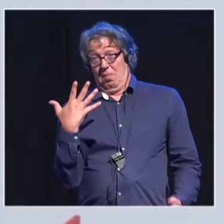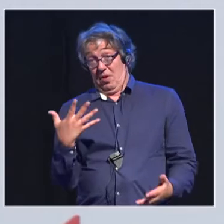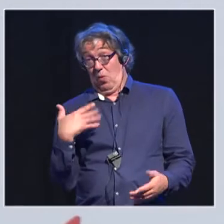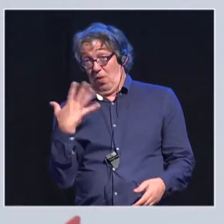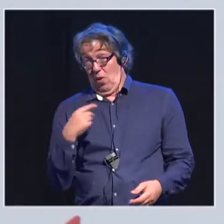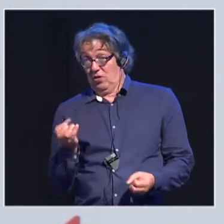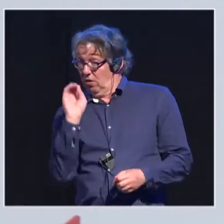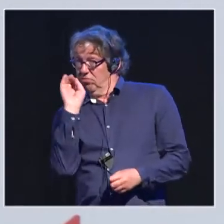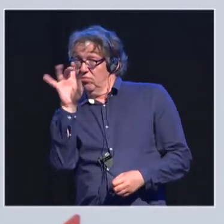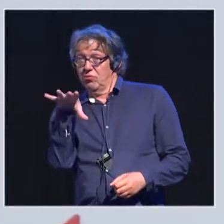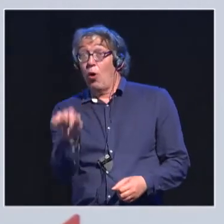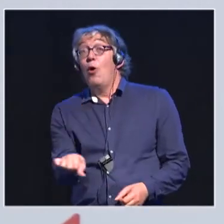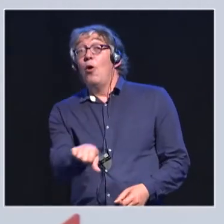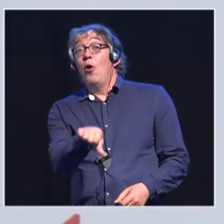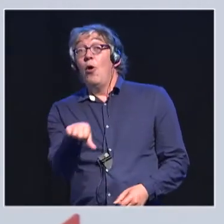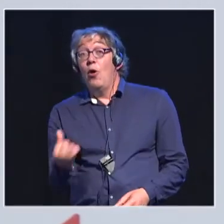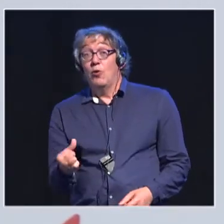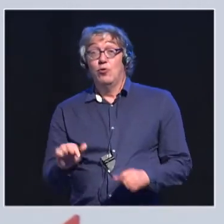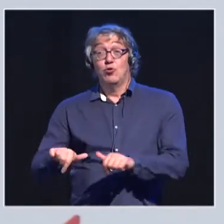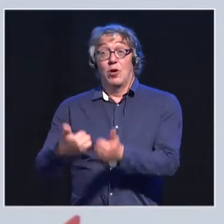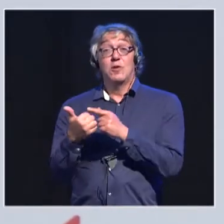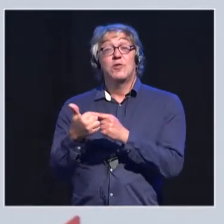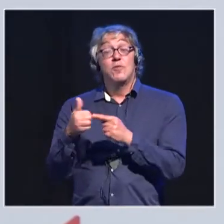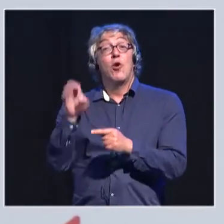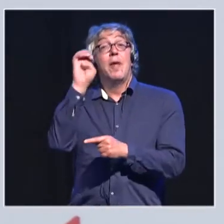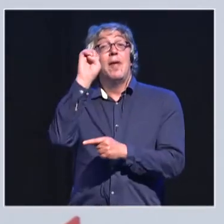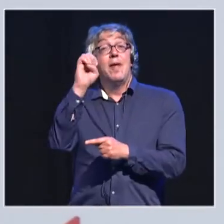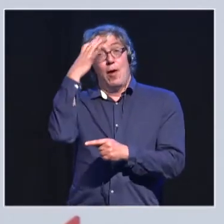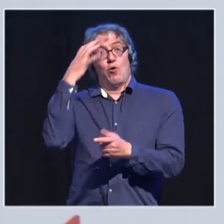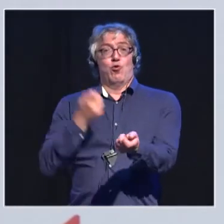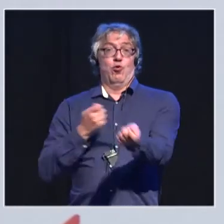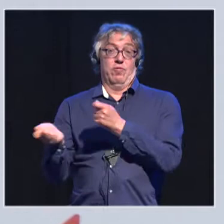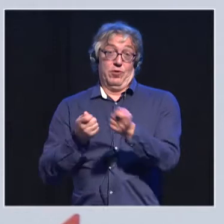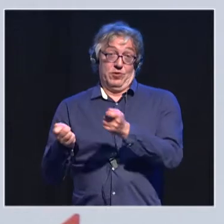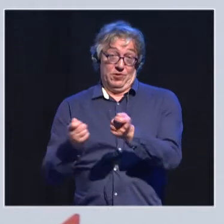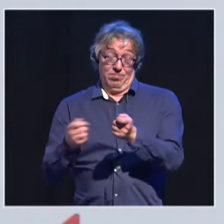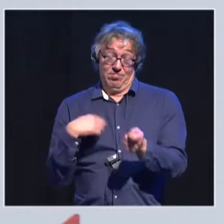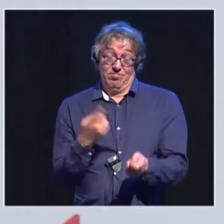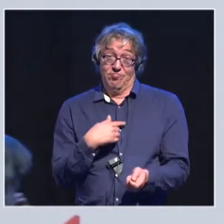comes to e-governance. We are convinced of e-governance as